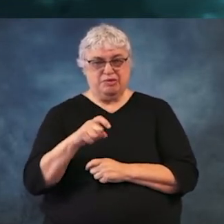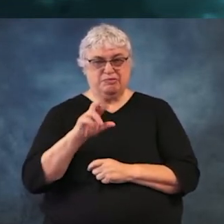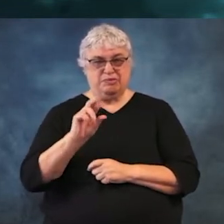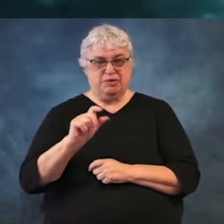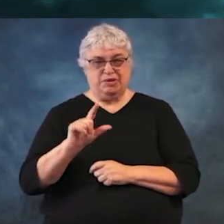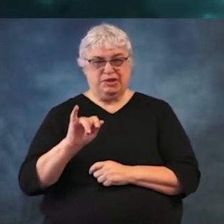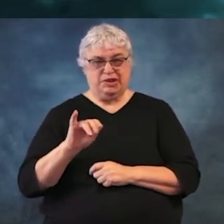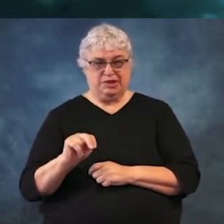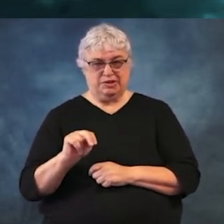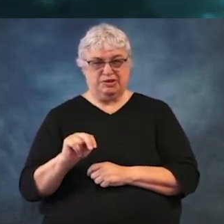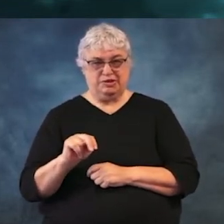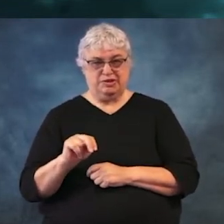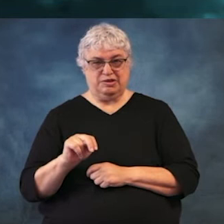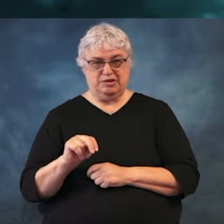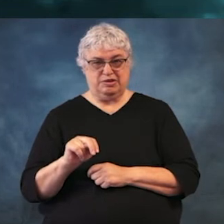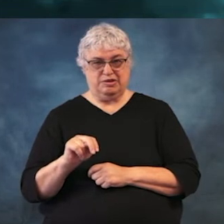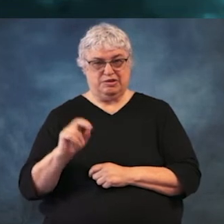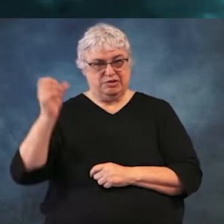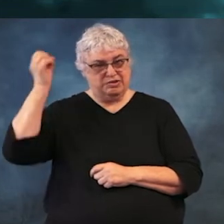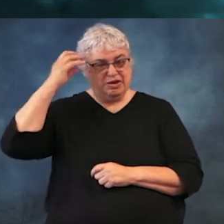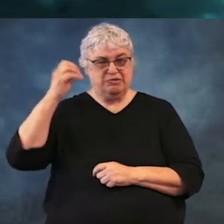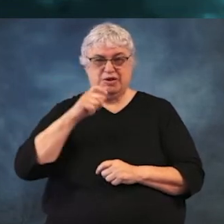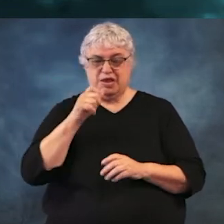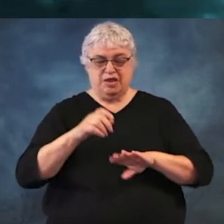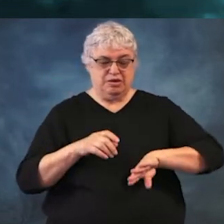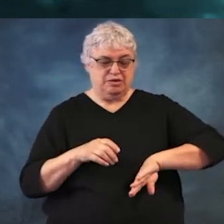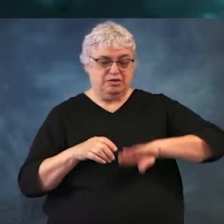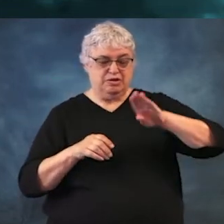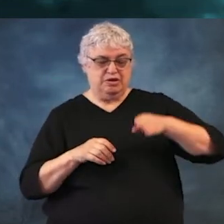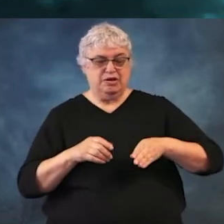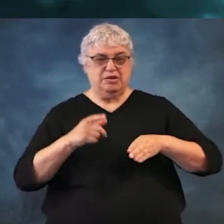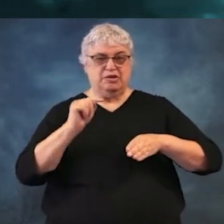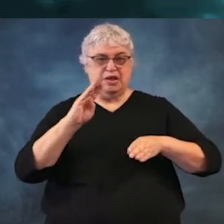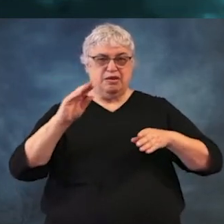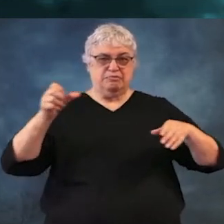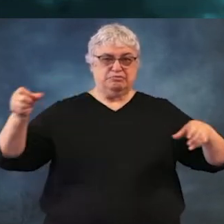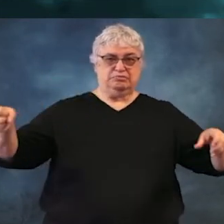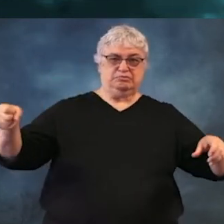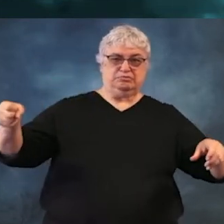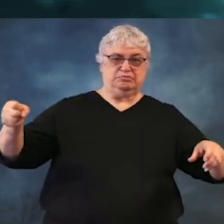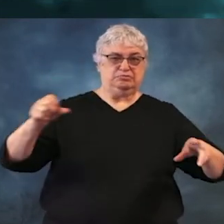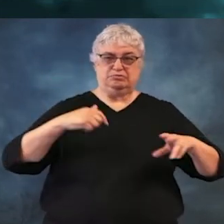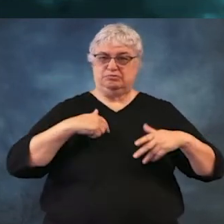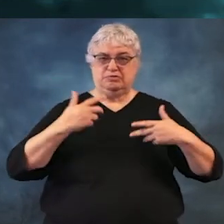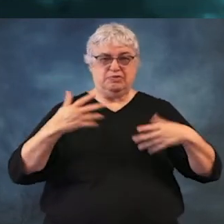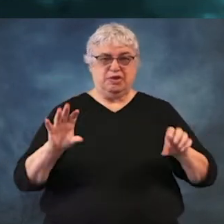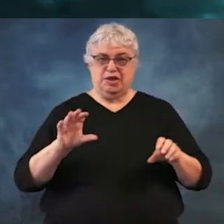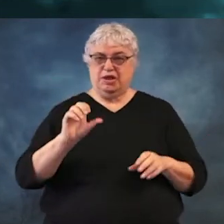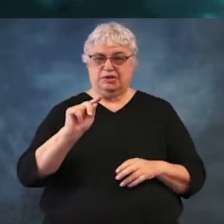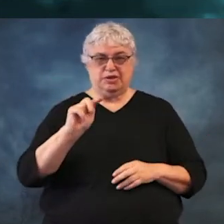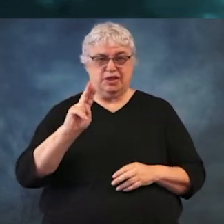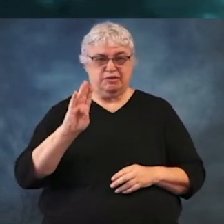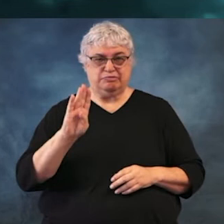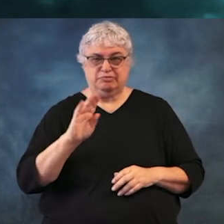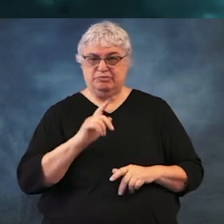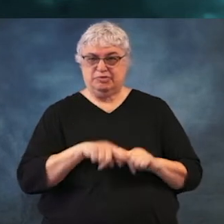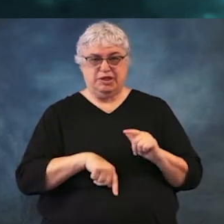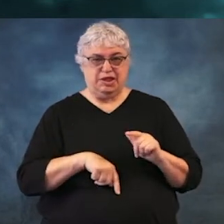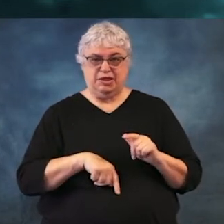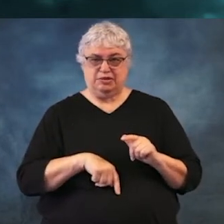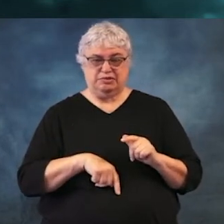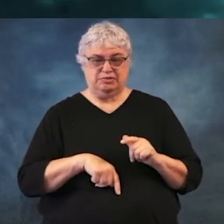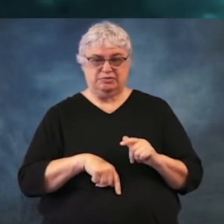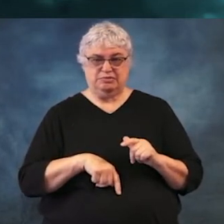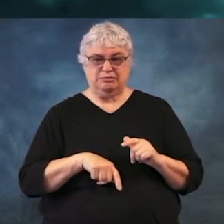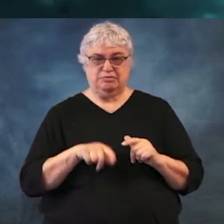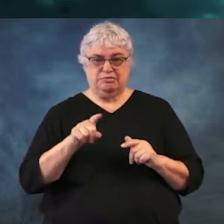need a roll-in shower, not one of those showers that have a tub in it, and because that won't do me any good.